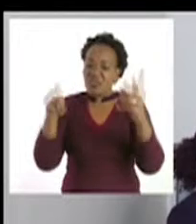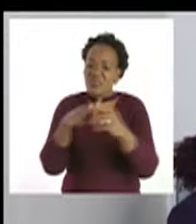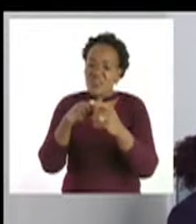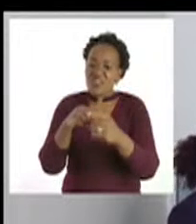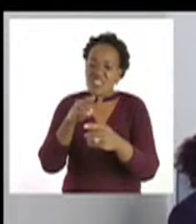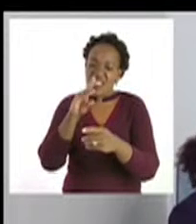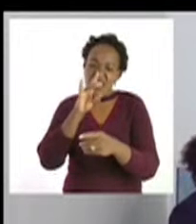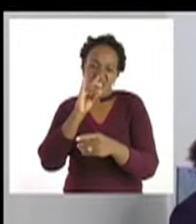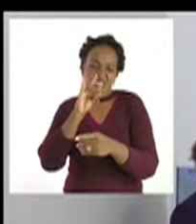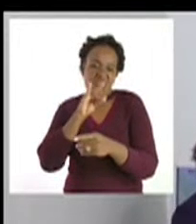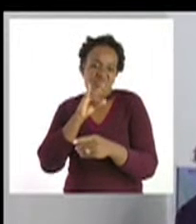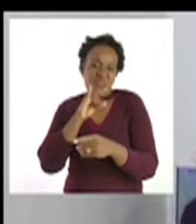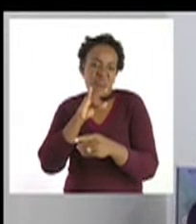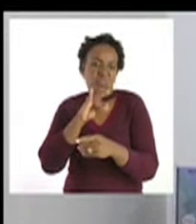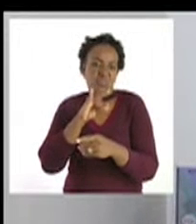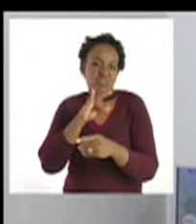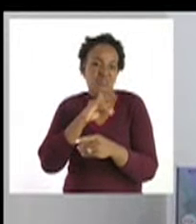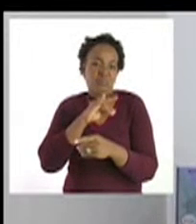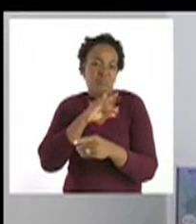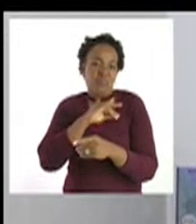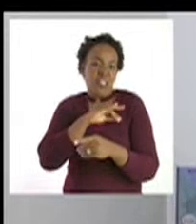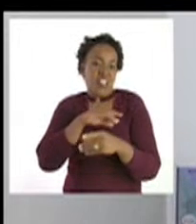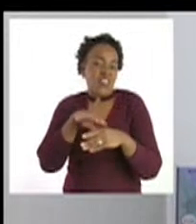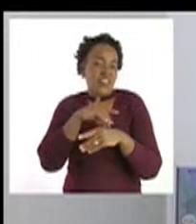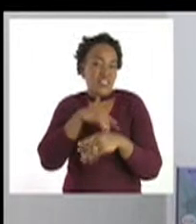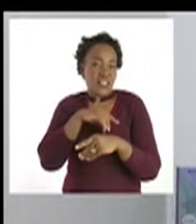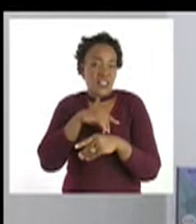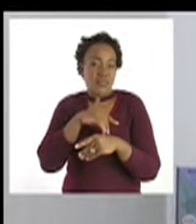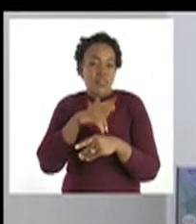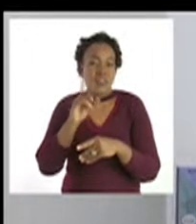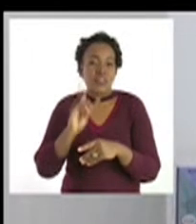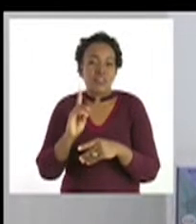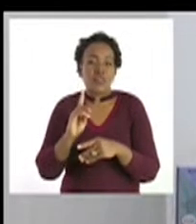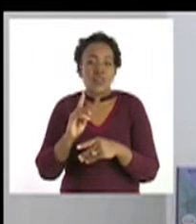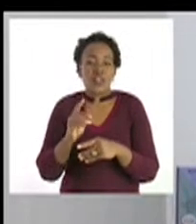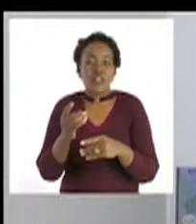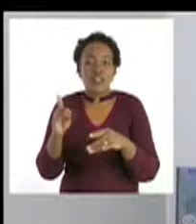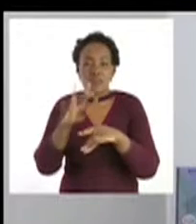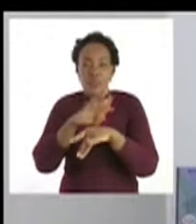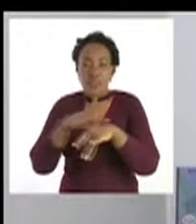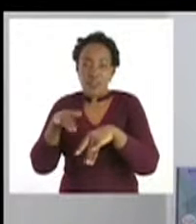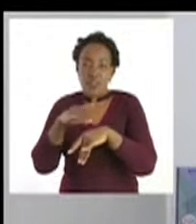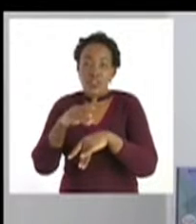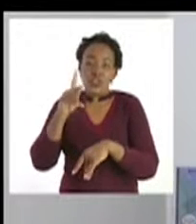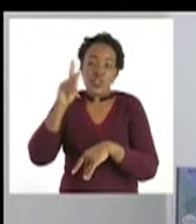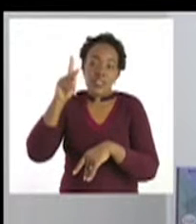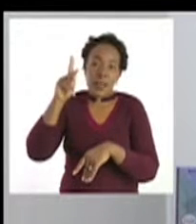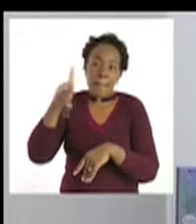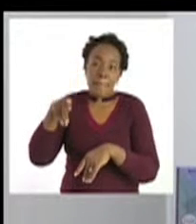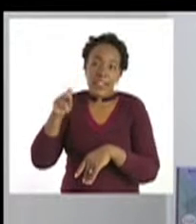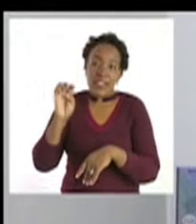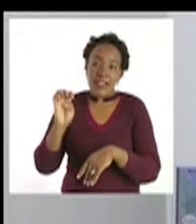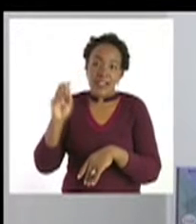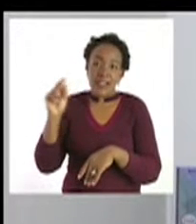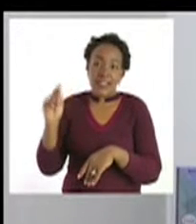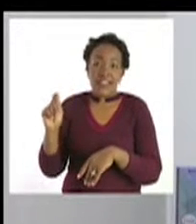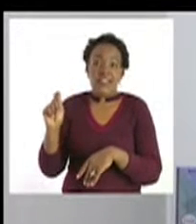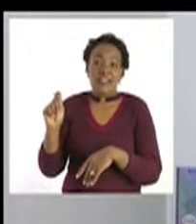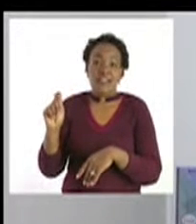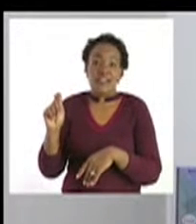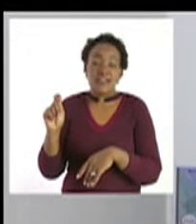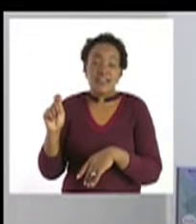pet. So we come and check here. Do we have for